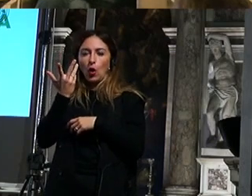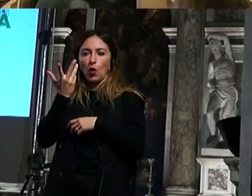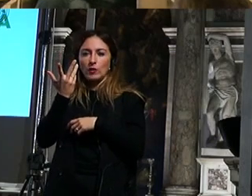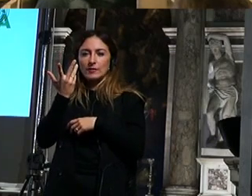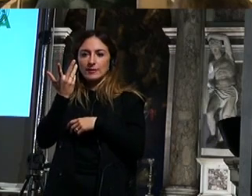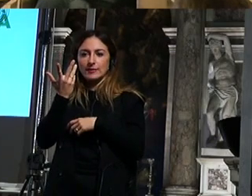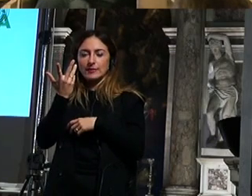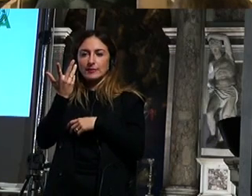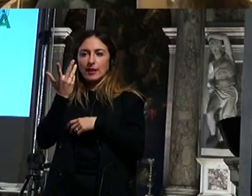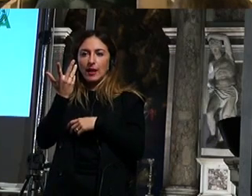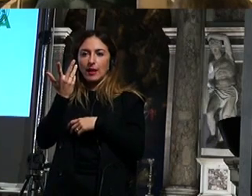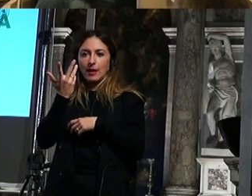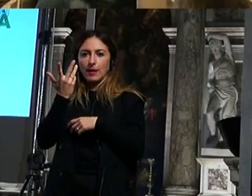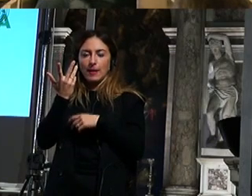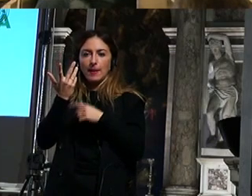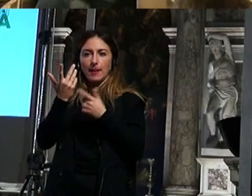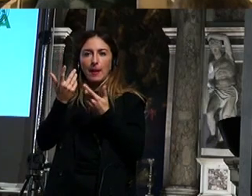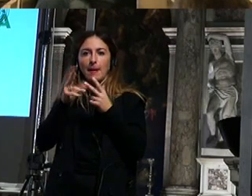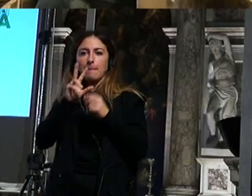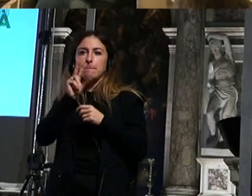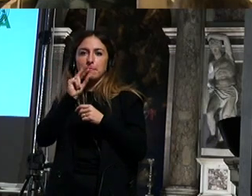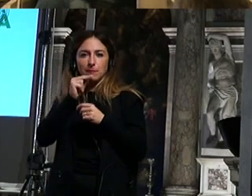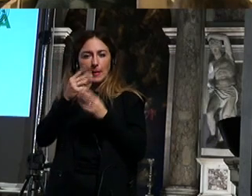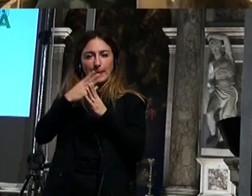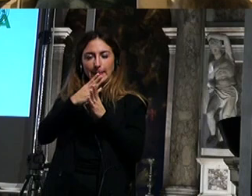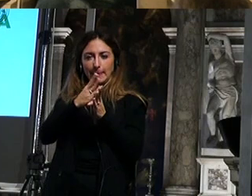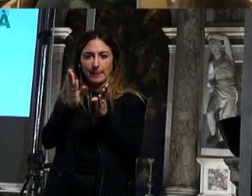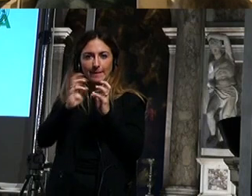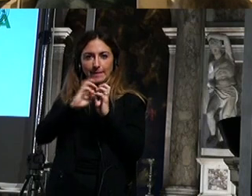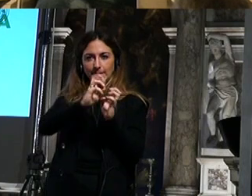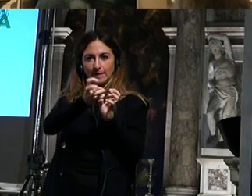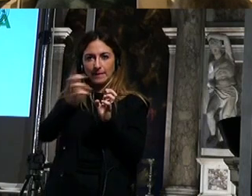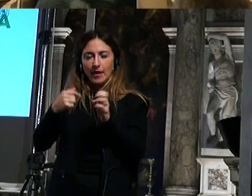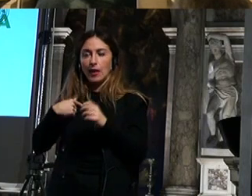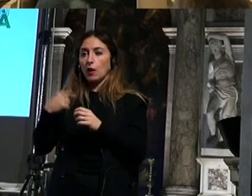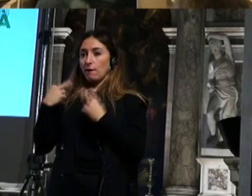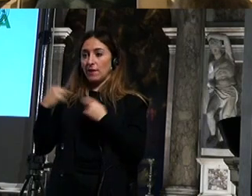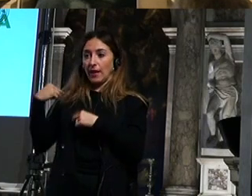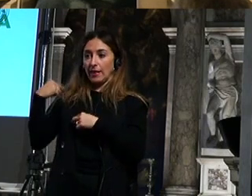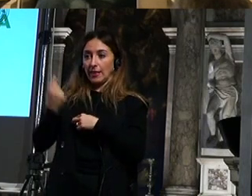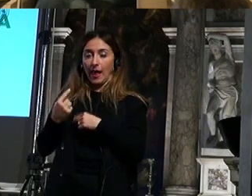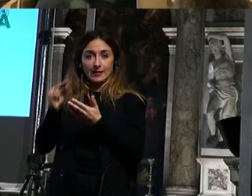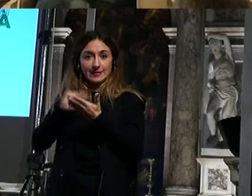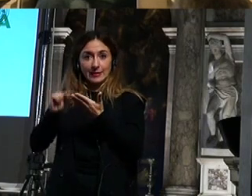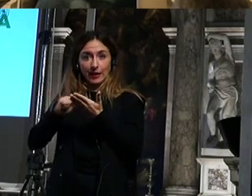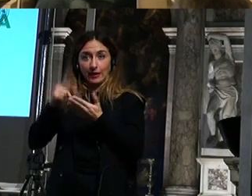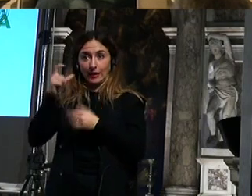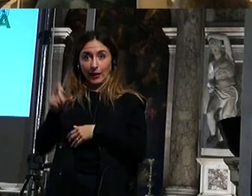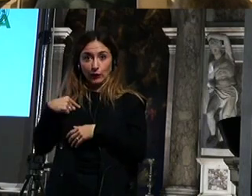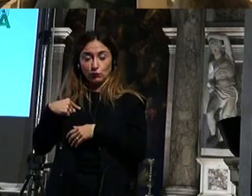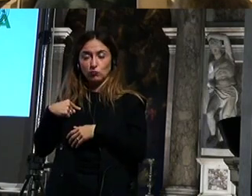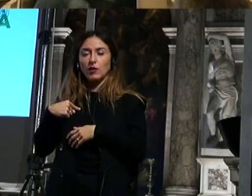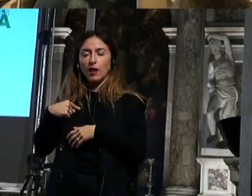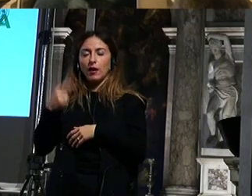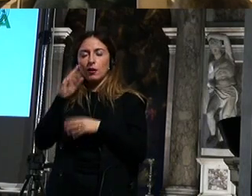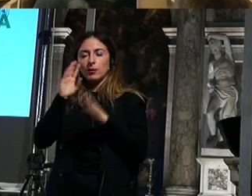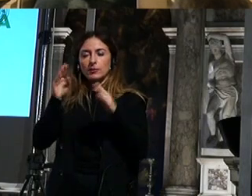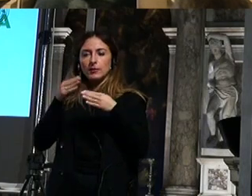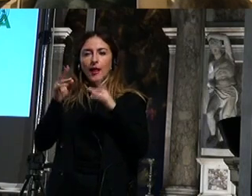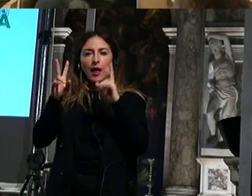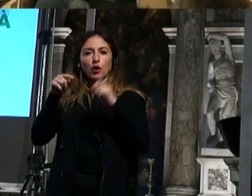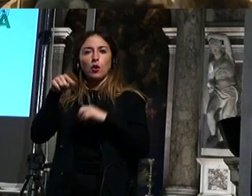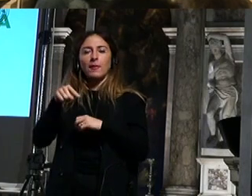as a writer, I have been thinking about what it is to be a woman and what it is to be a man. I mean, the ghost question, of